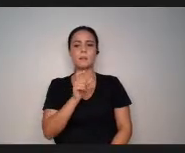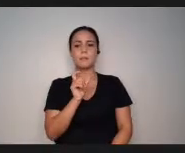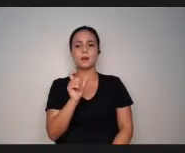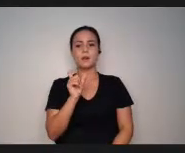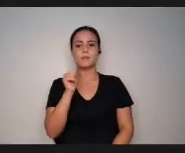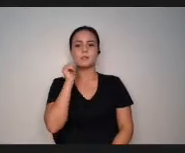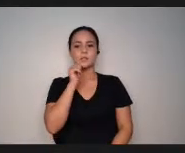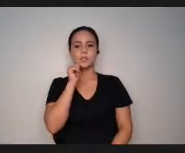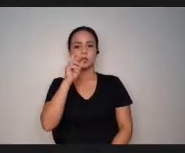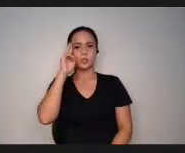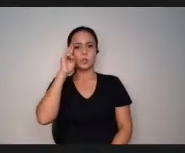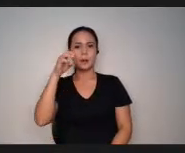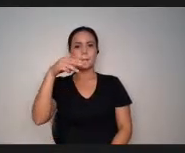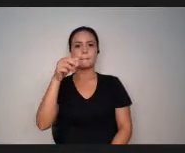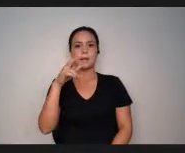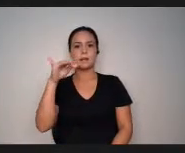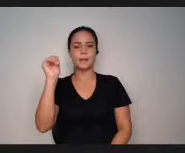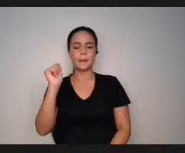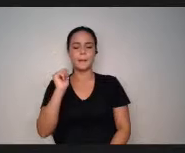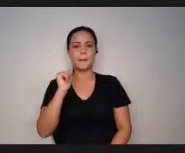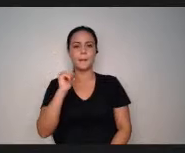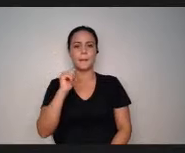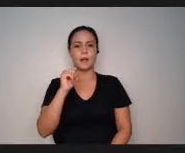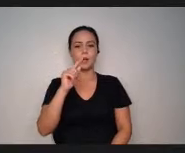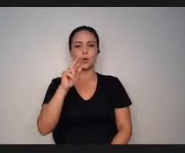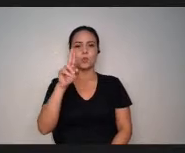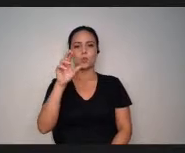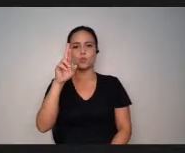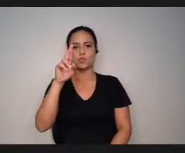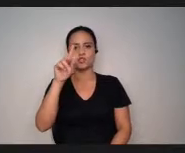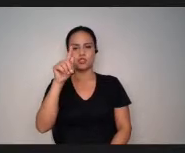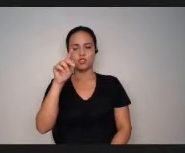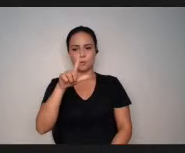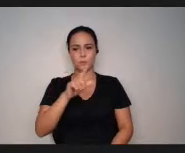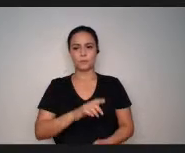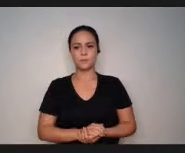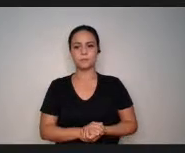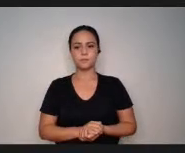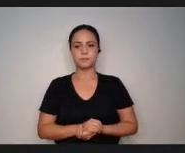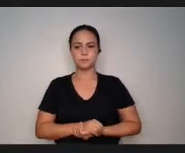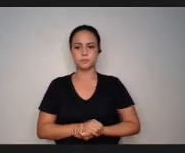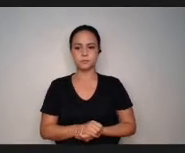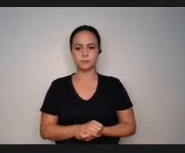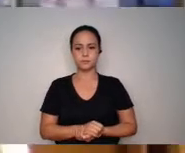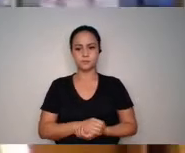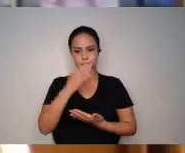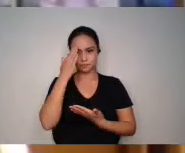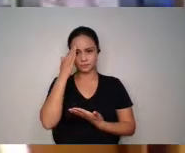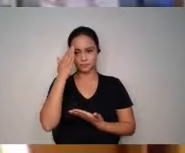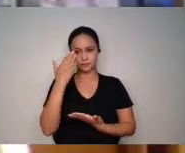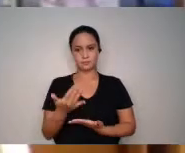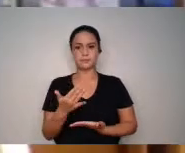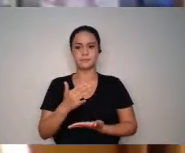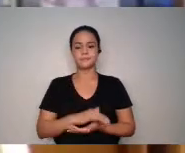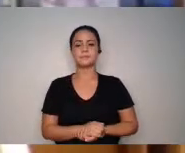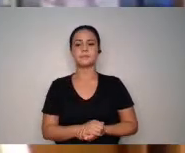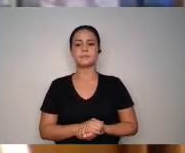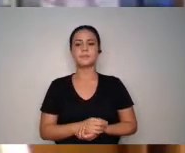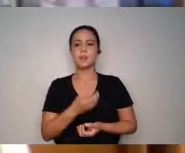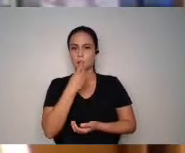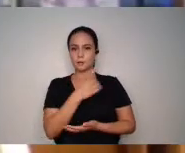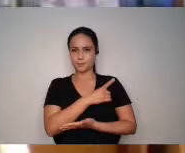States. And with the floor, Dr. Maria Aparecida Gurgel. Obrigada. Bom